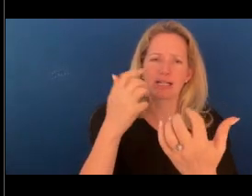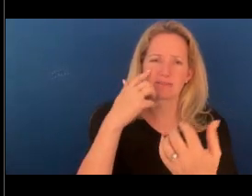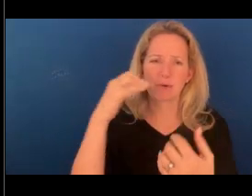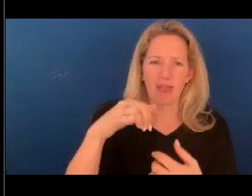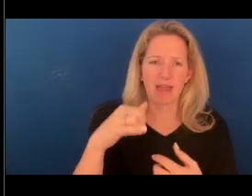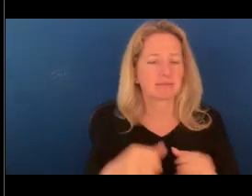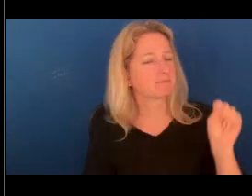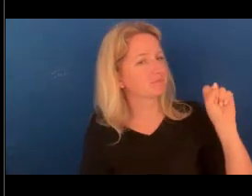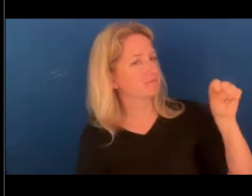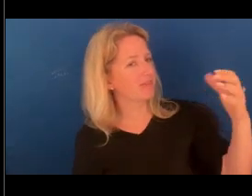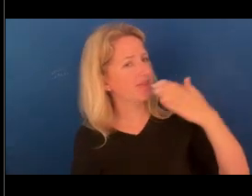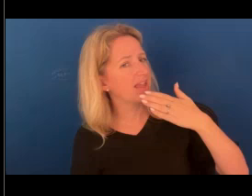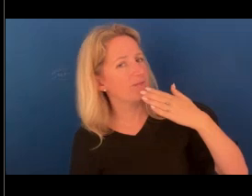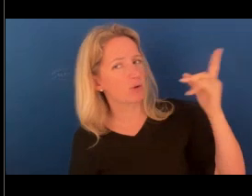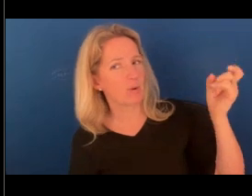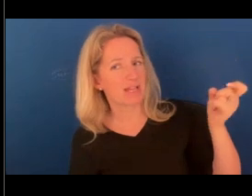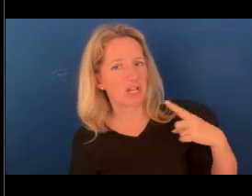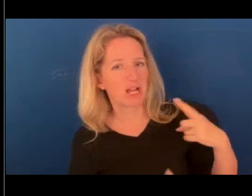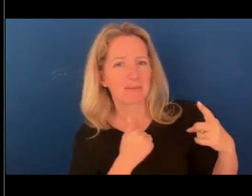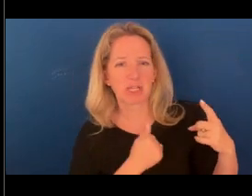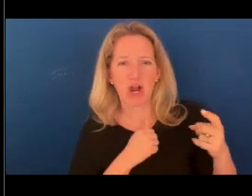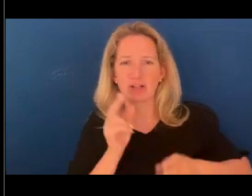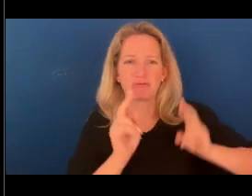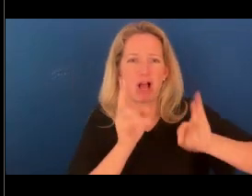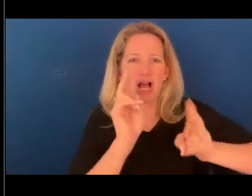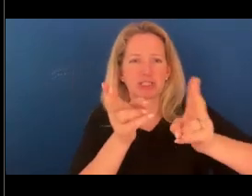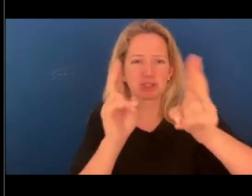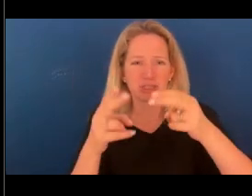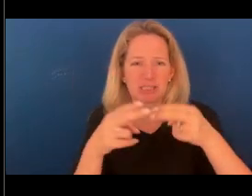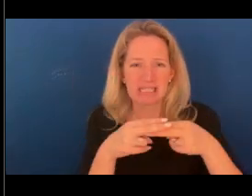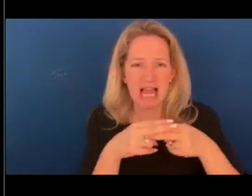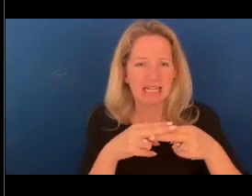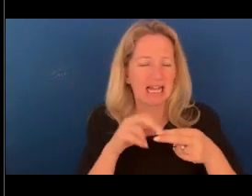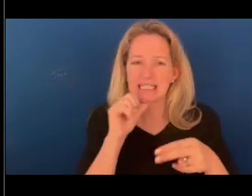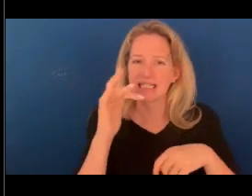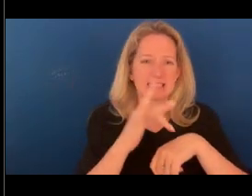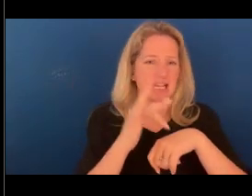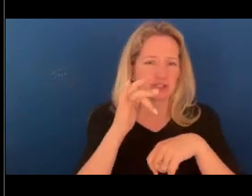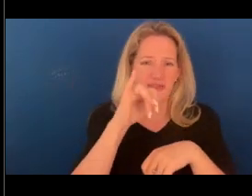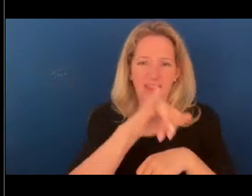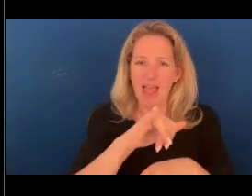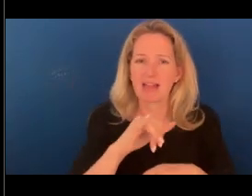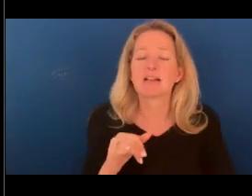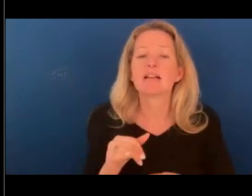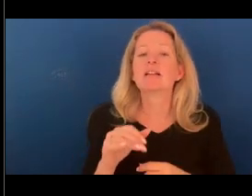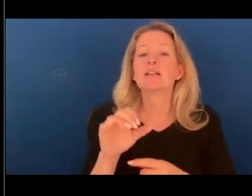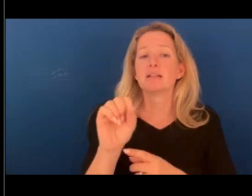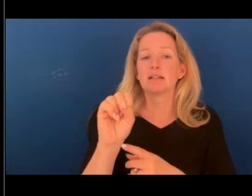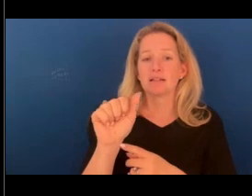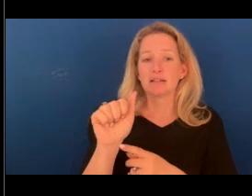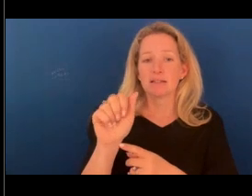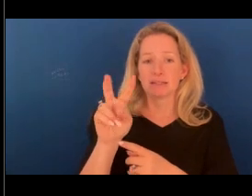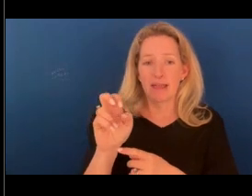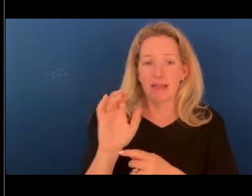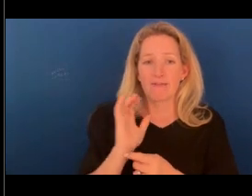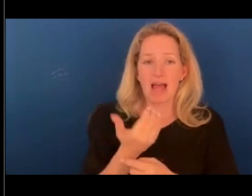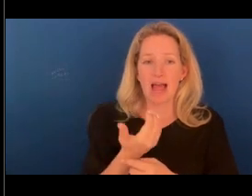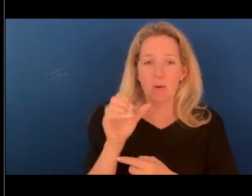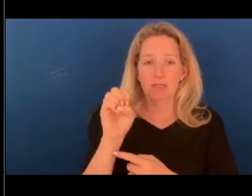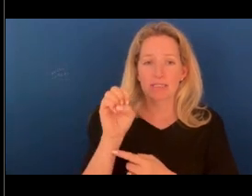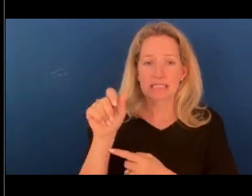Thanks for that question. I'm sorry, I had to rush through the slides. I didn't get to touch on that. So again, Save Our Seas 2.0, one